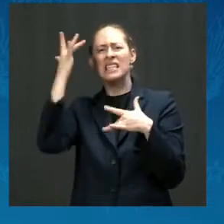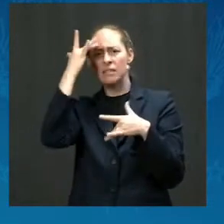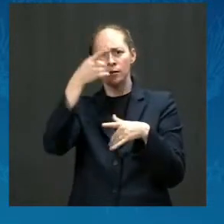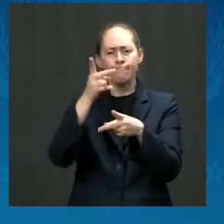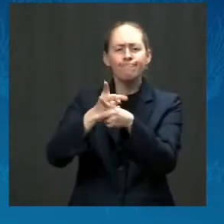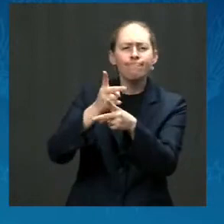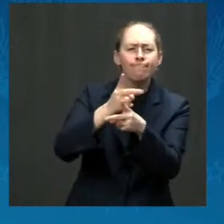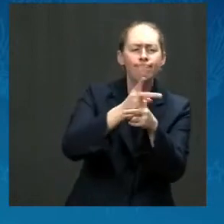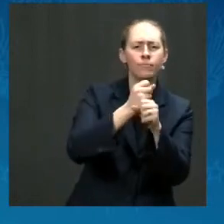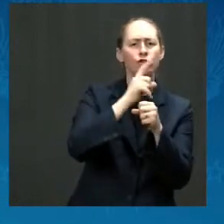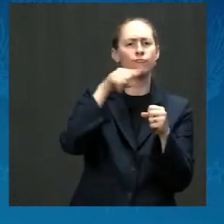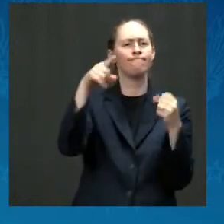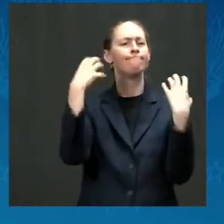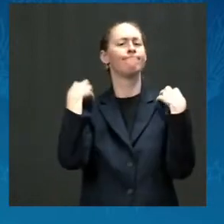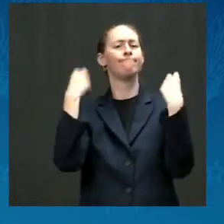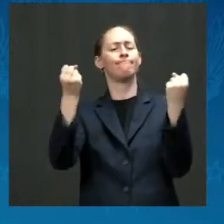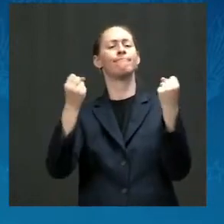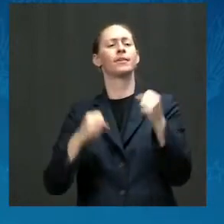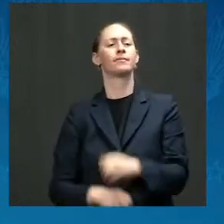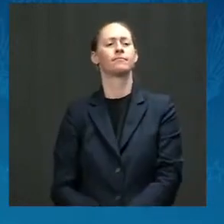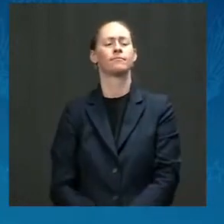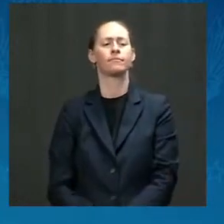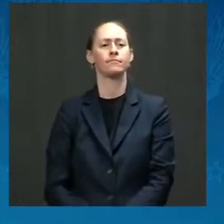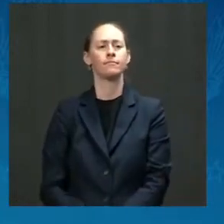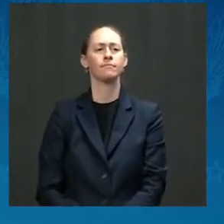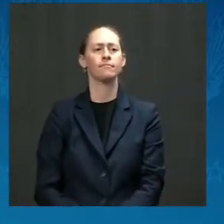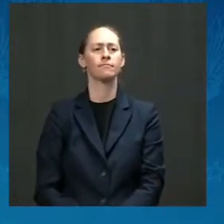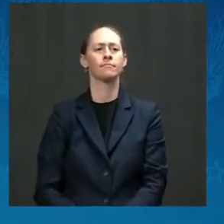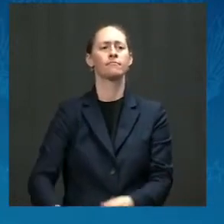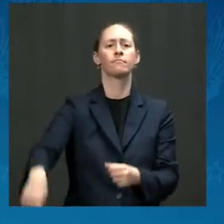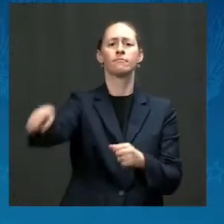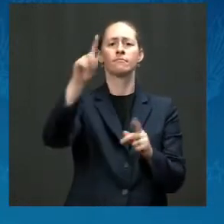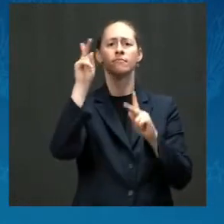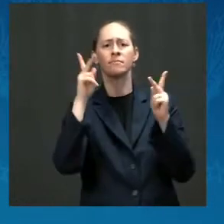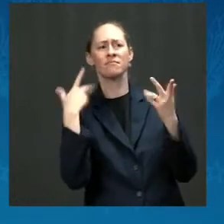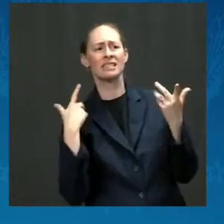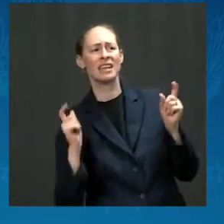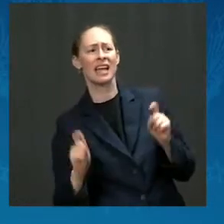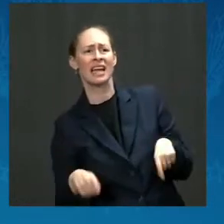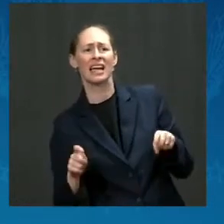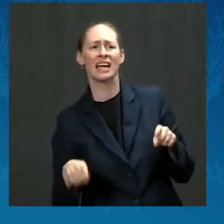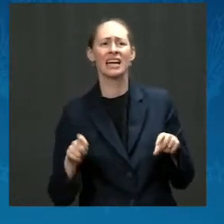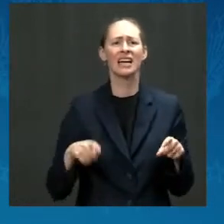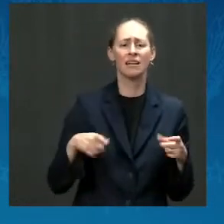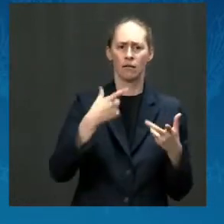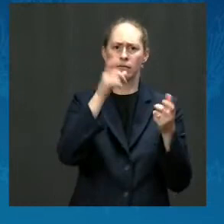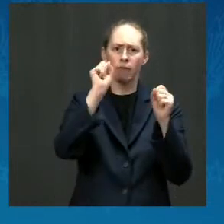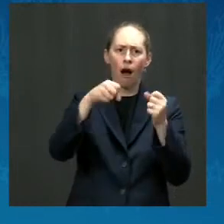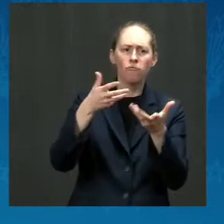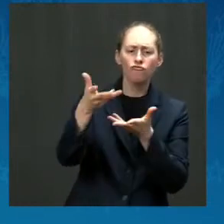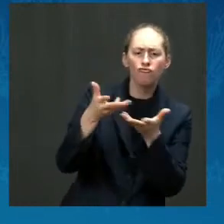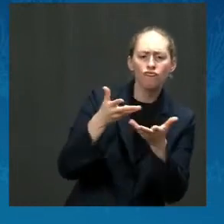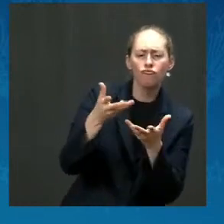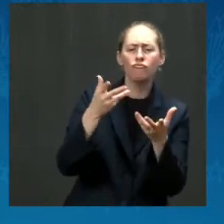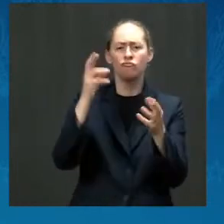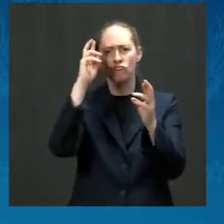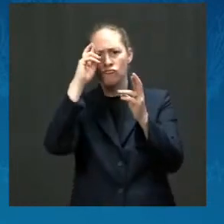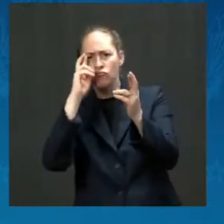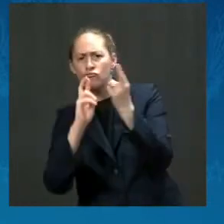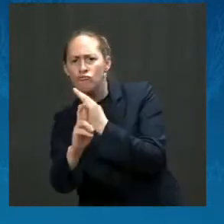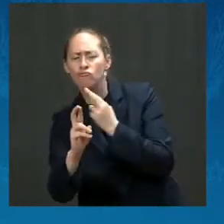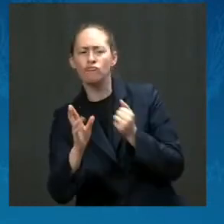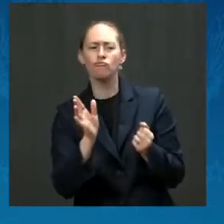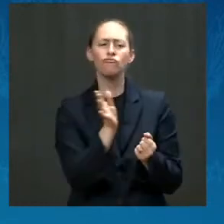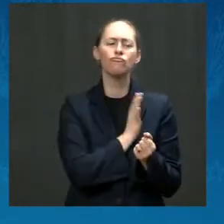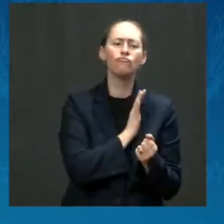You provide a place where people know they will be treated with dignity and with